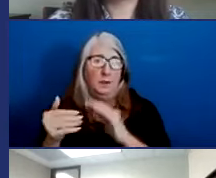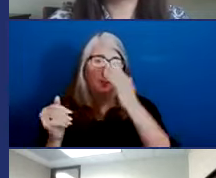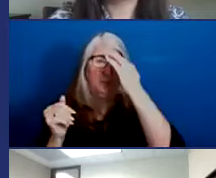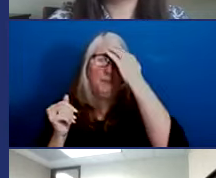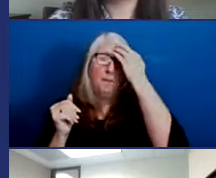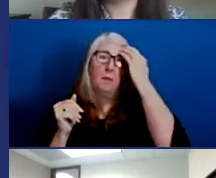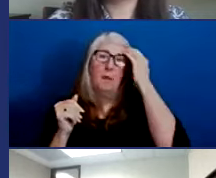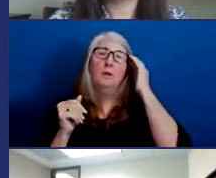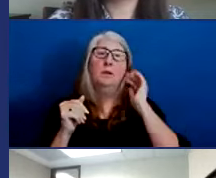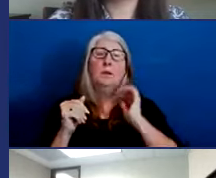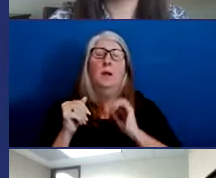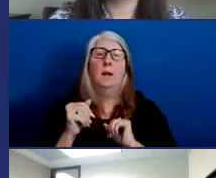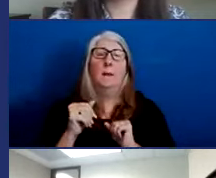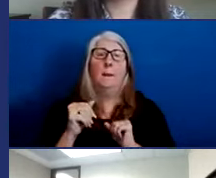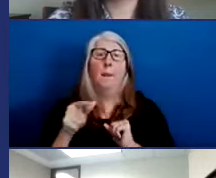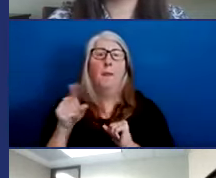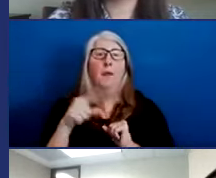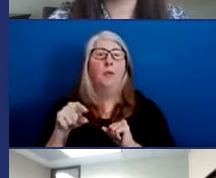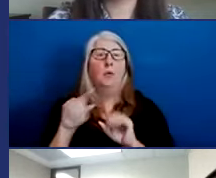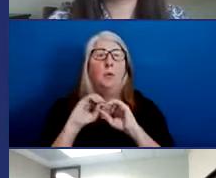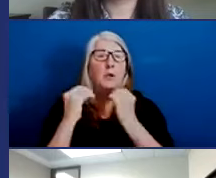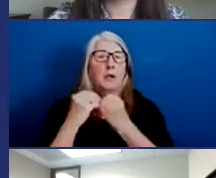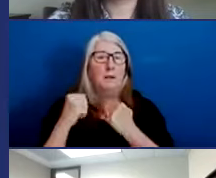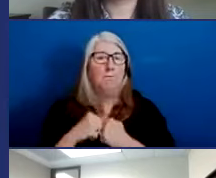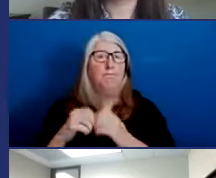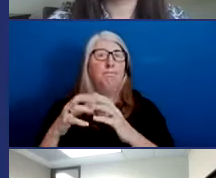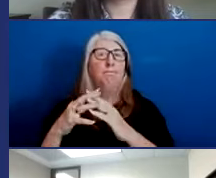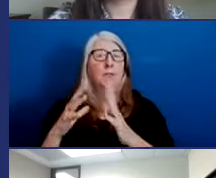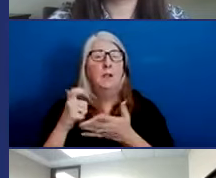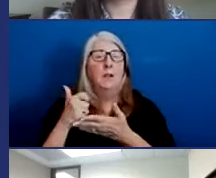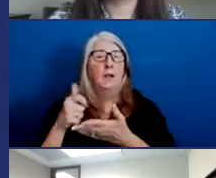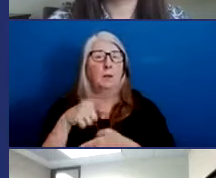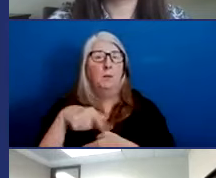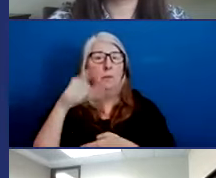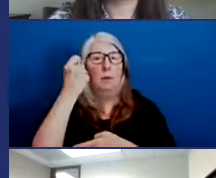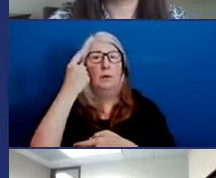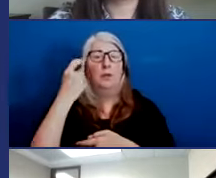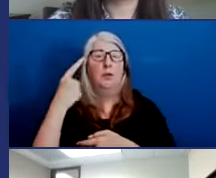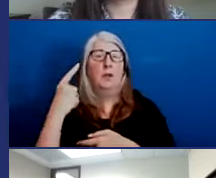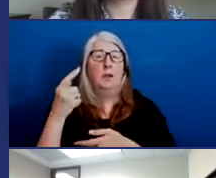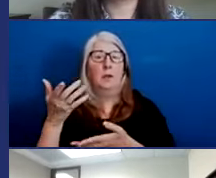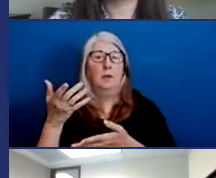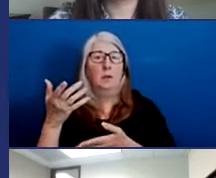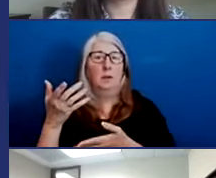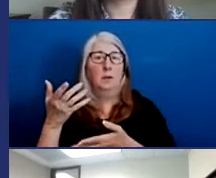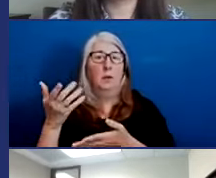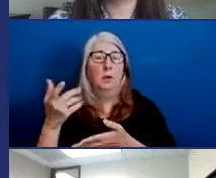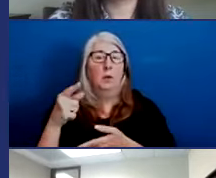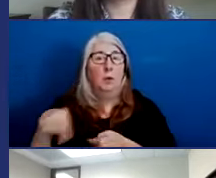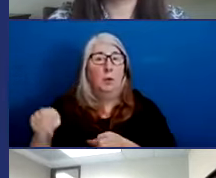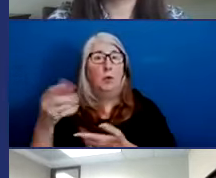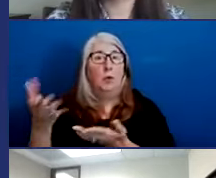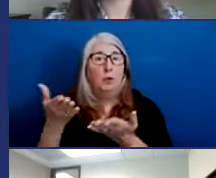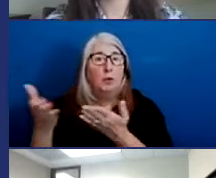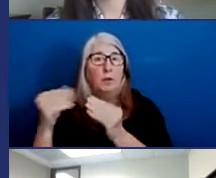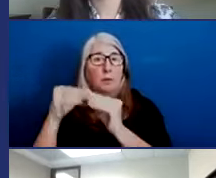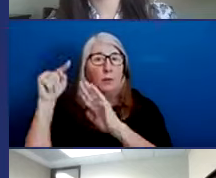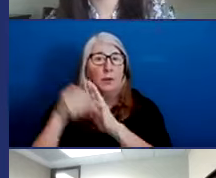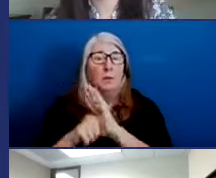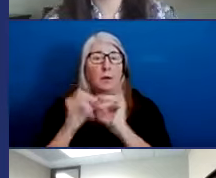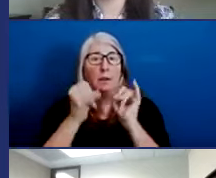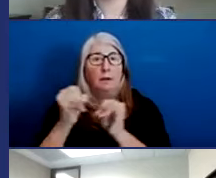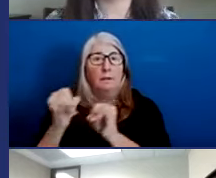those organizations or starting those organizations to better understand who we're serving at a deeper level, and a more individualized